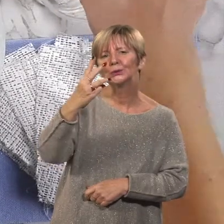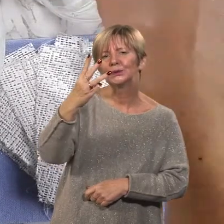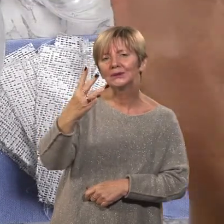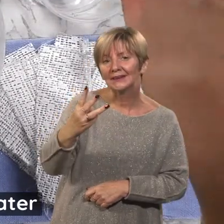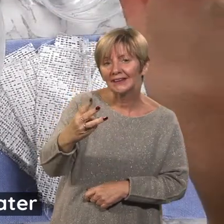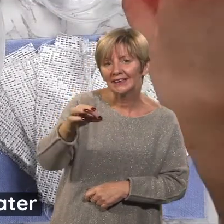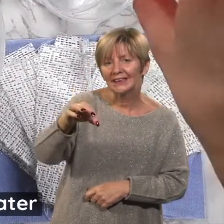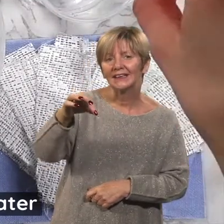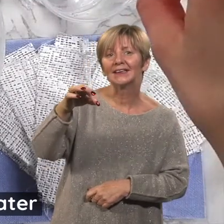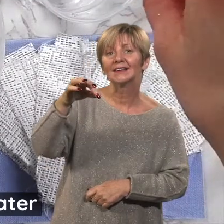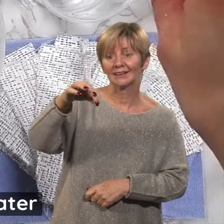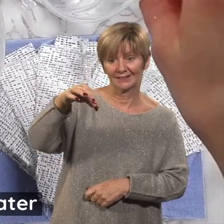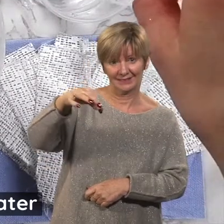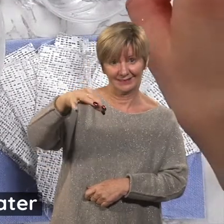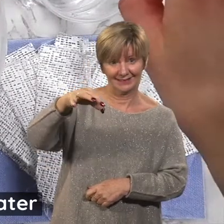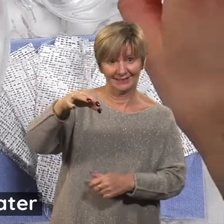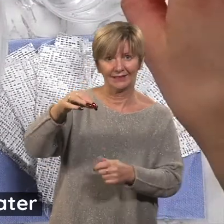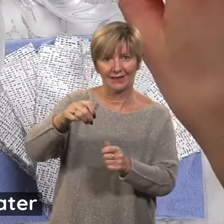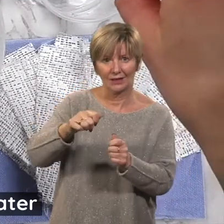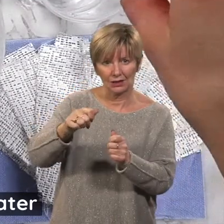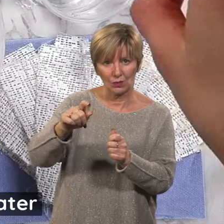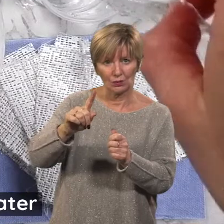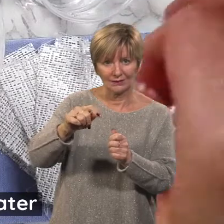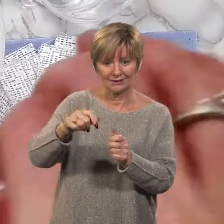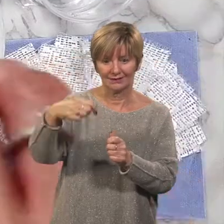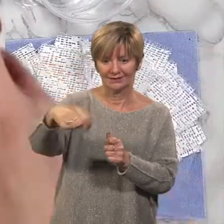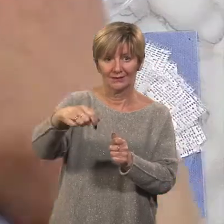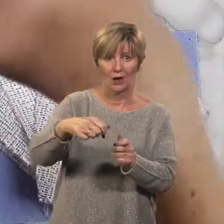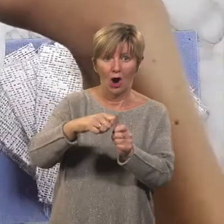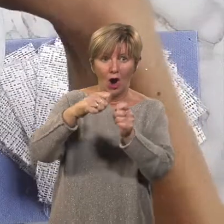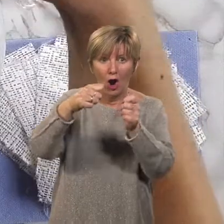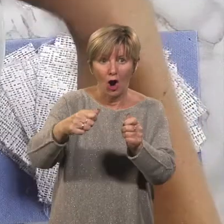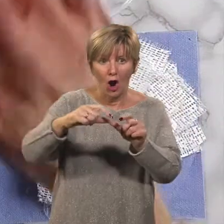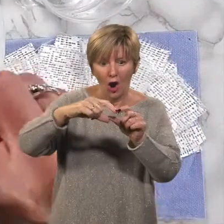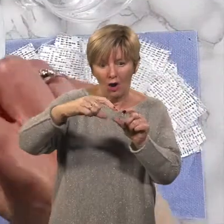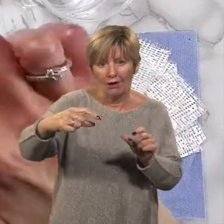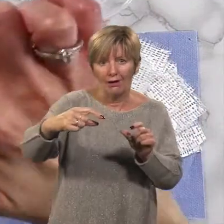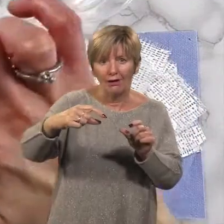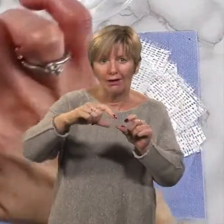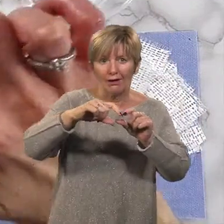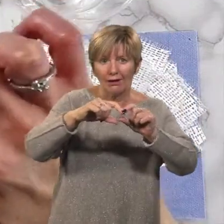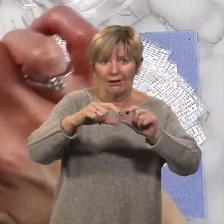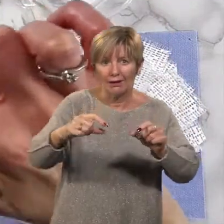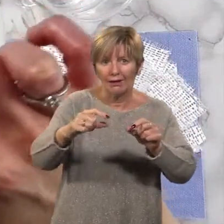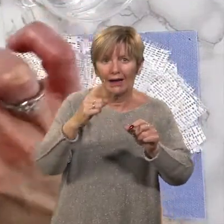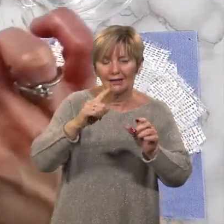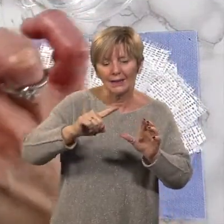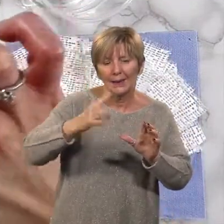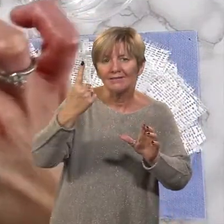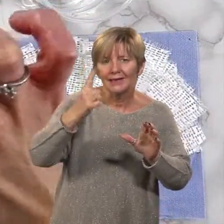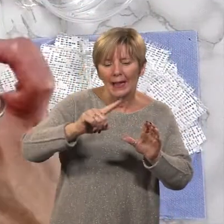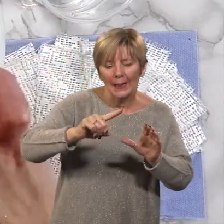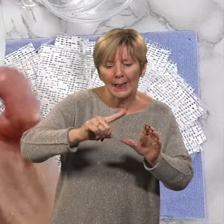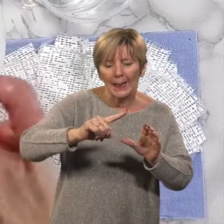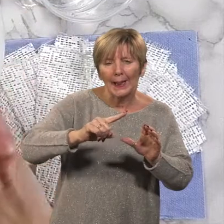1, 2, 3. Now remove the wet Modroc strip from the water and carefully lay it over your balloon, smoothing the Modroc down with